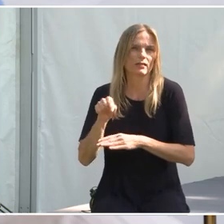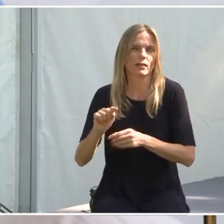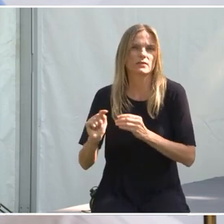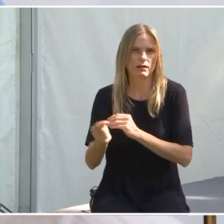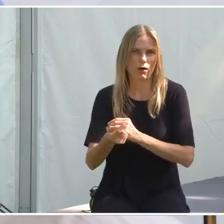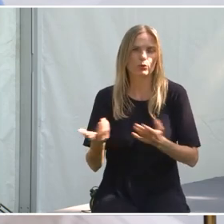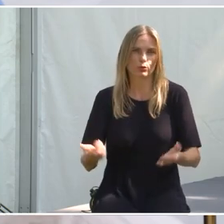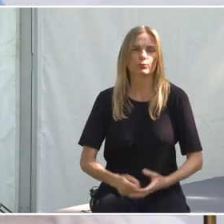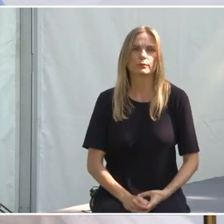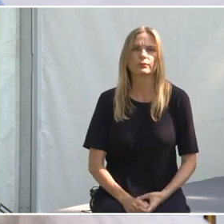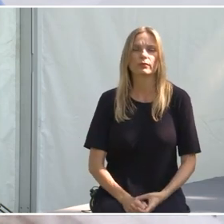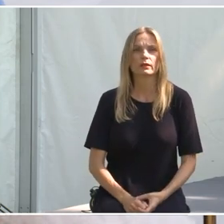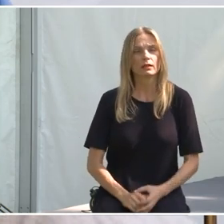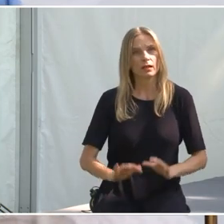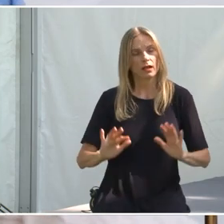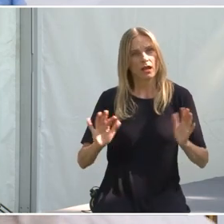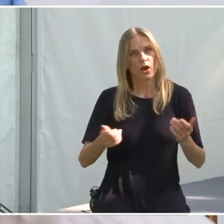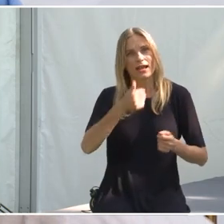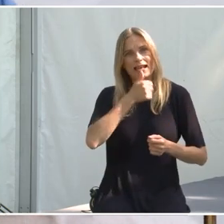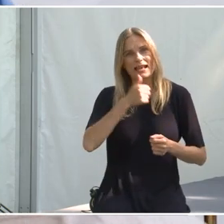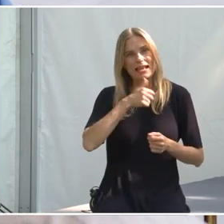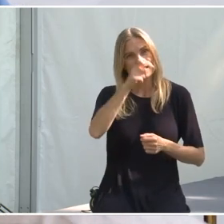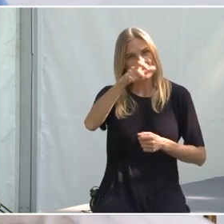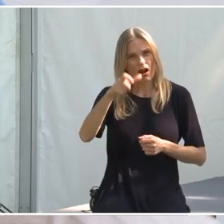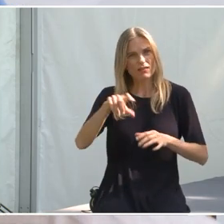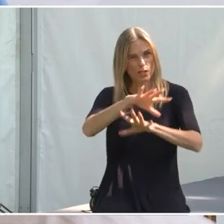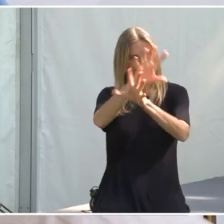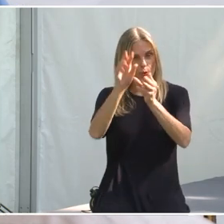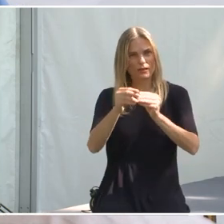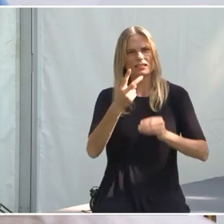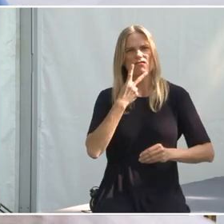it. And when we look at the Estonian population in general,